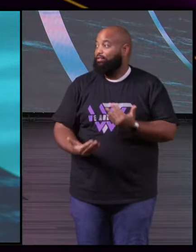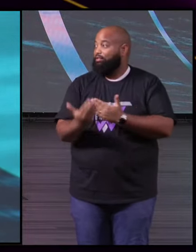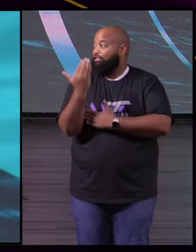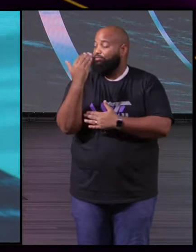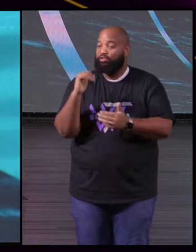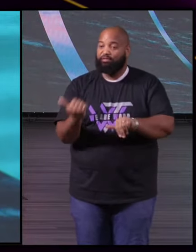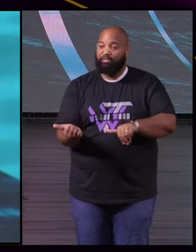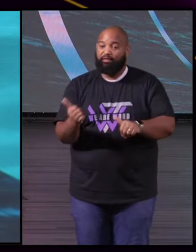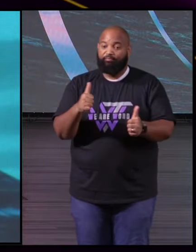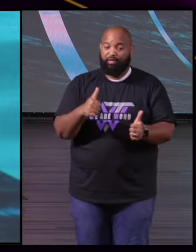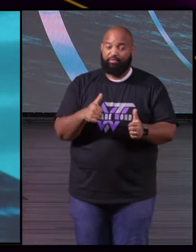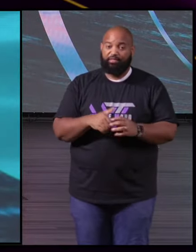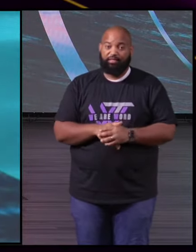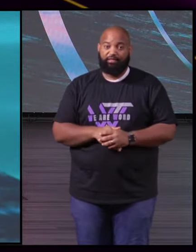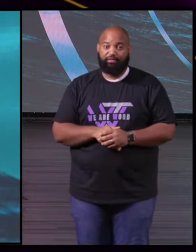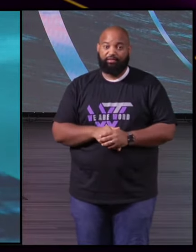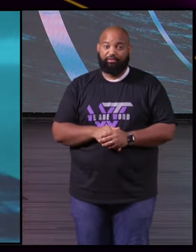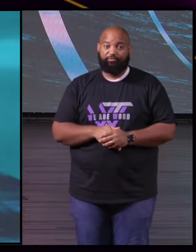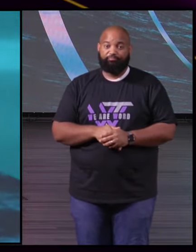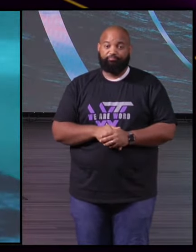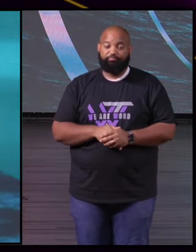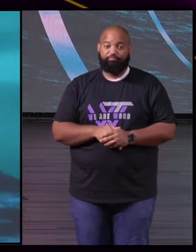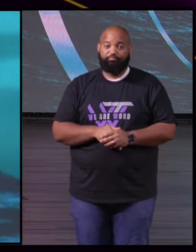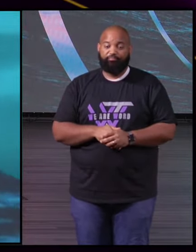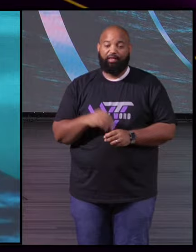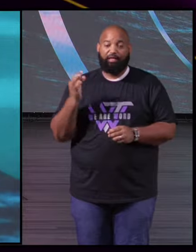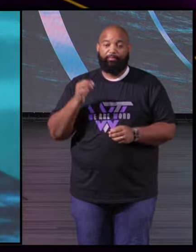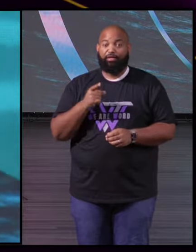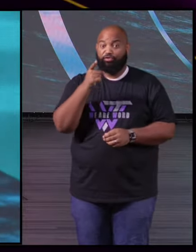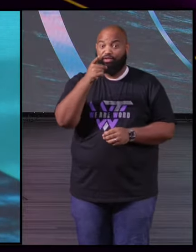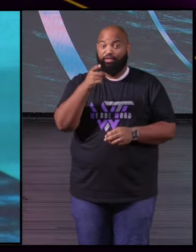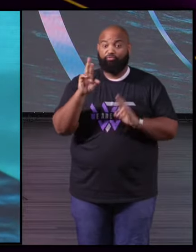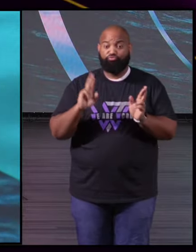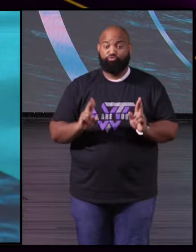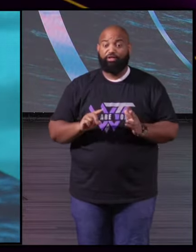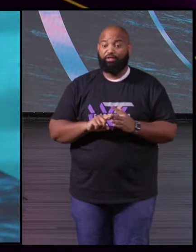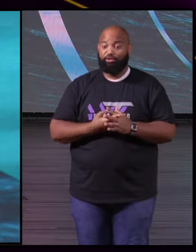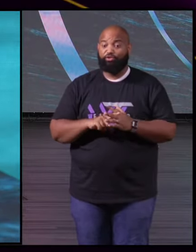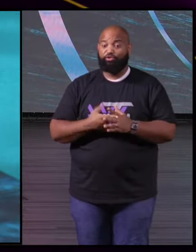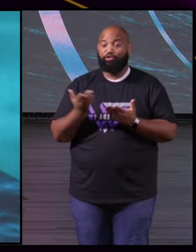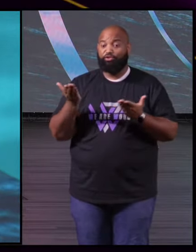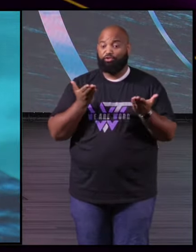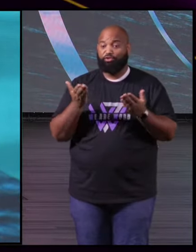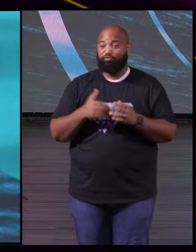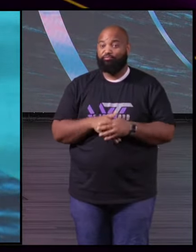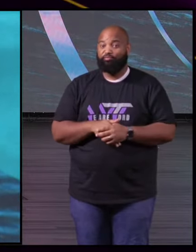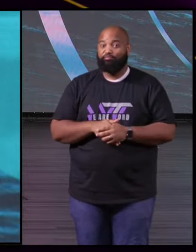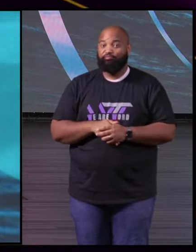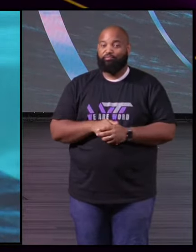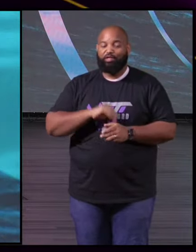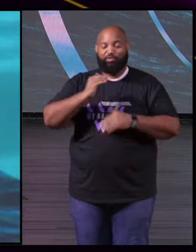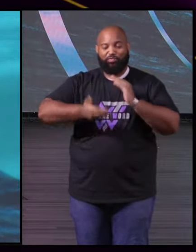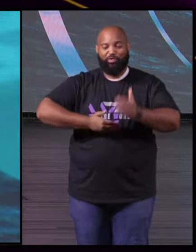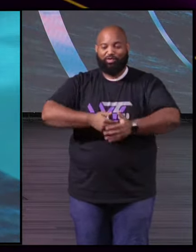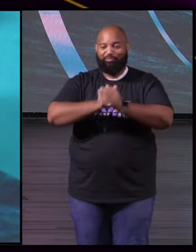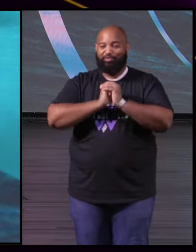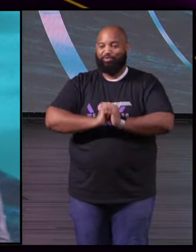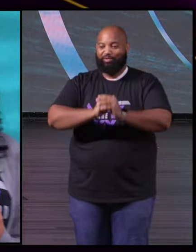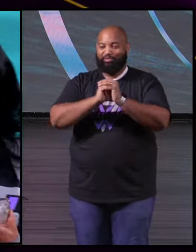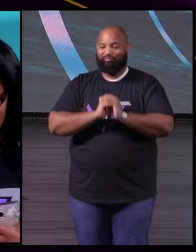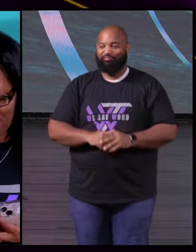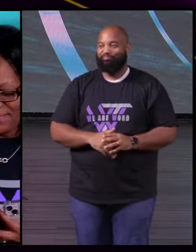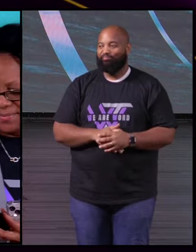being baptized, and Pastor Galliard is in the lobby ready to start that service. Welcome to worship.